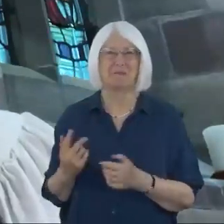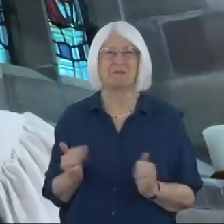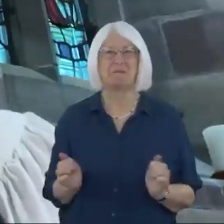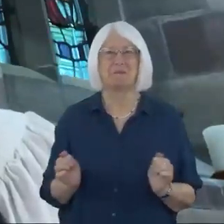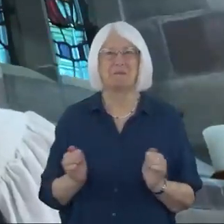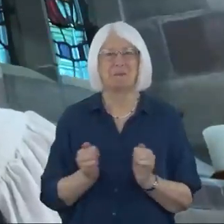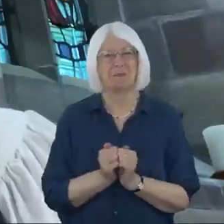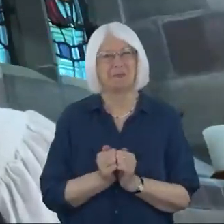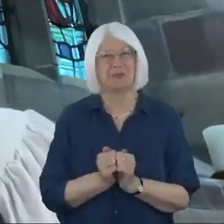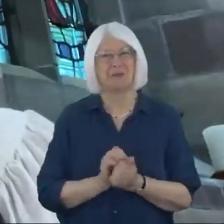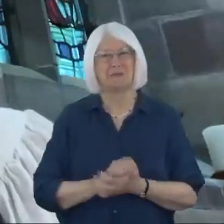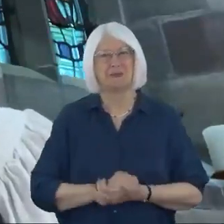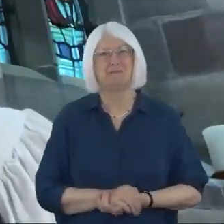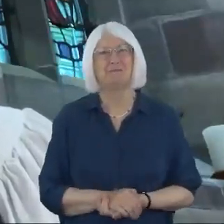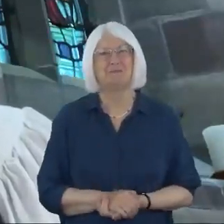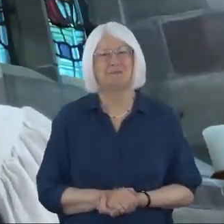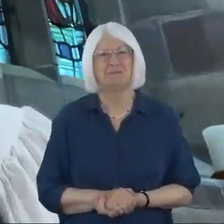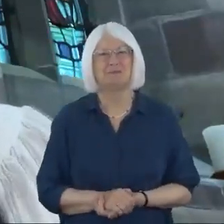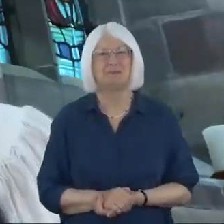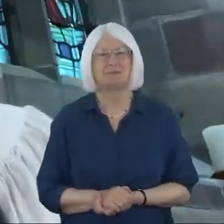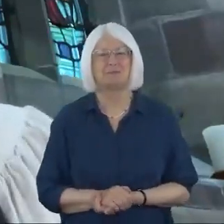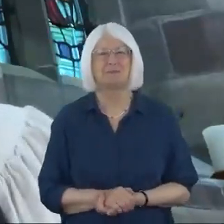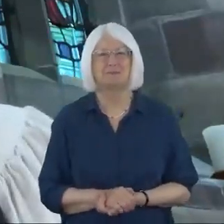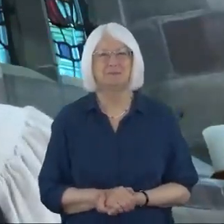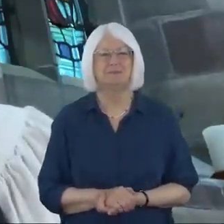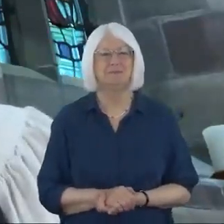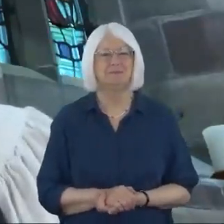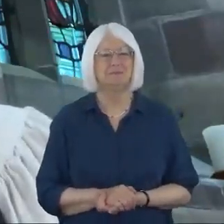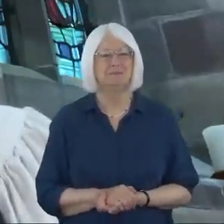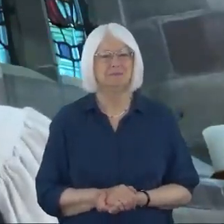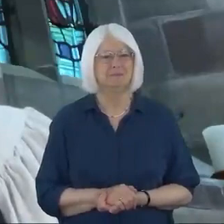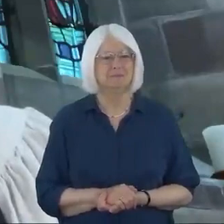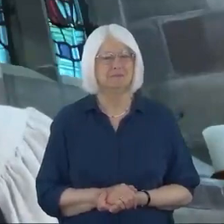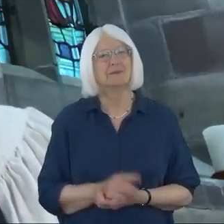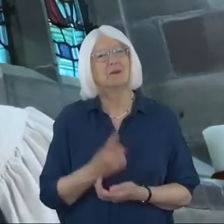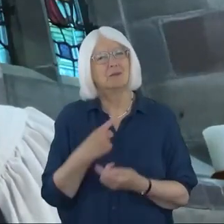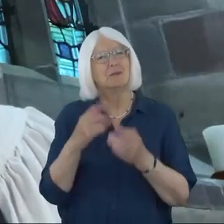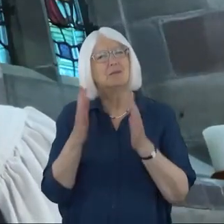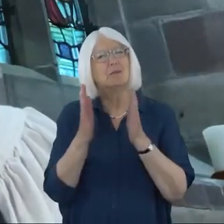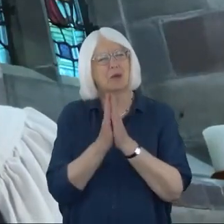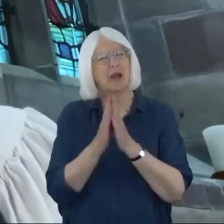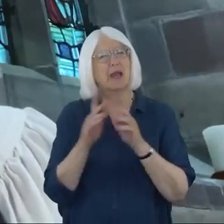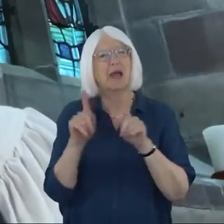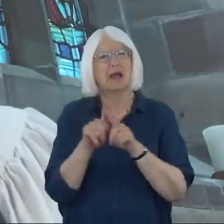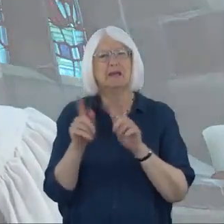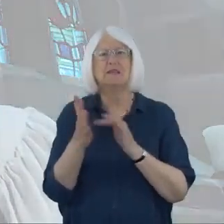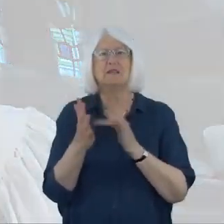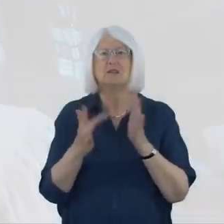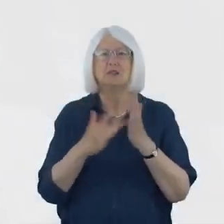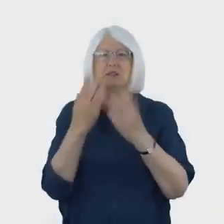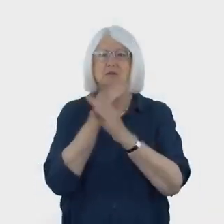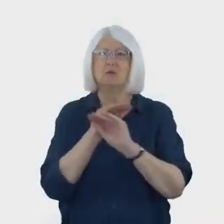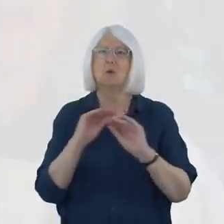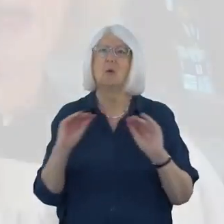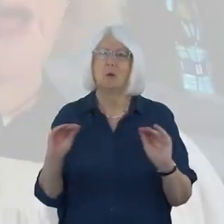now and forever. Amen. Let us pray as our Saviour taught